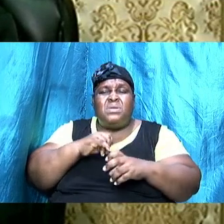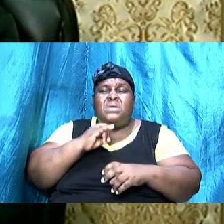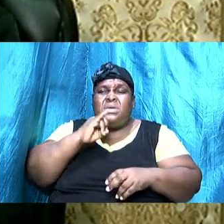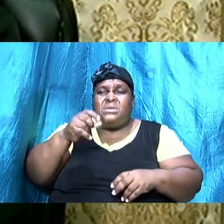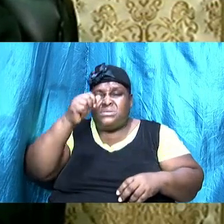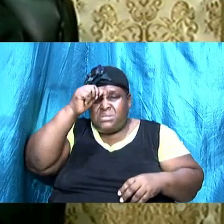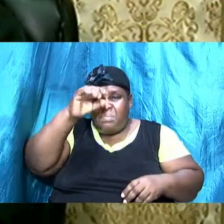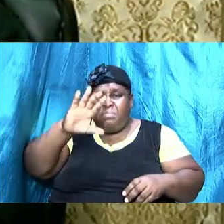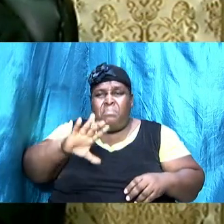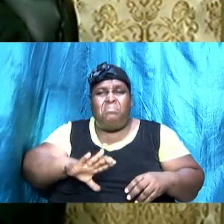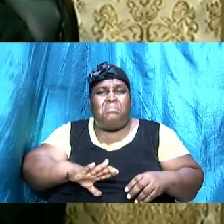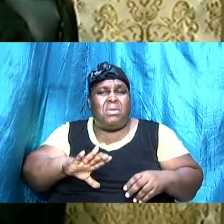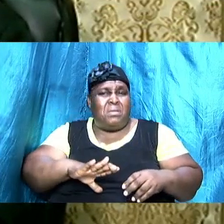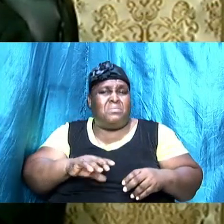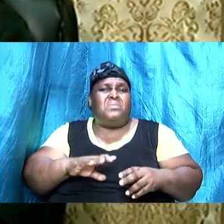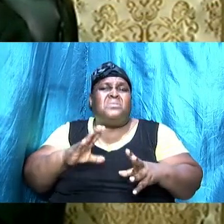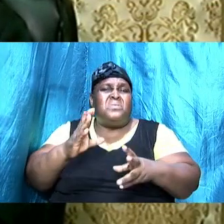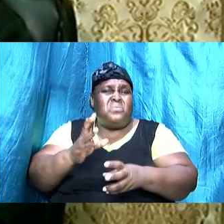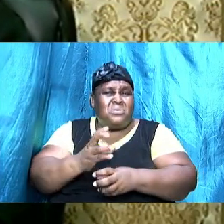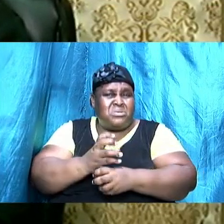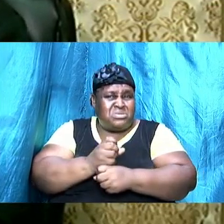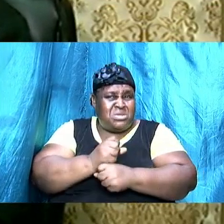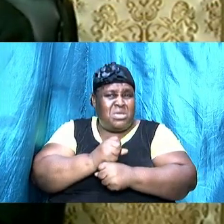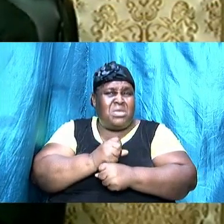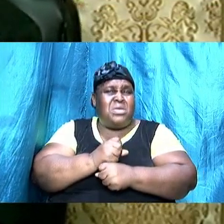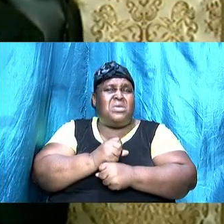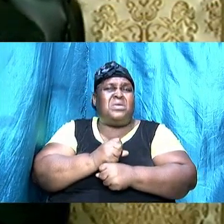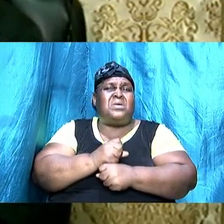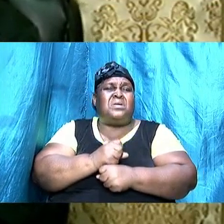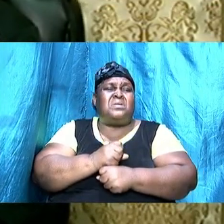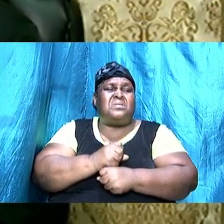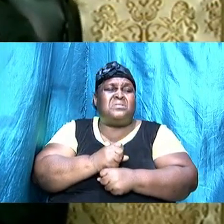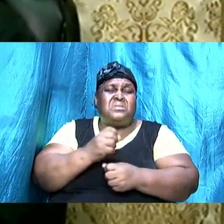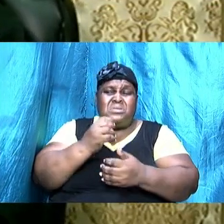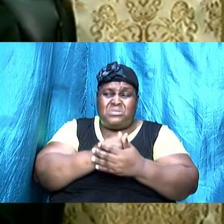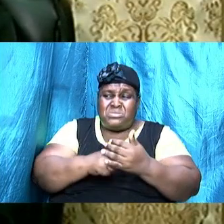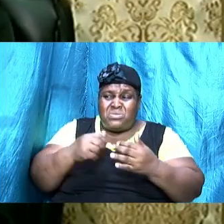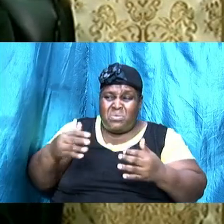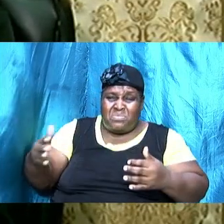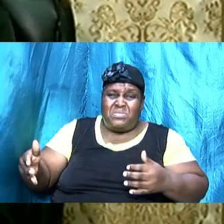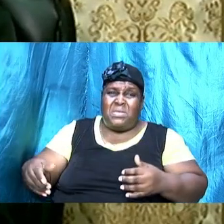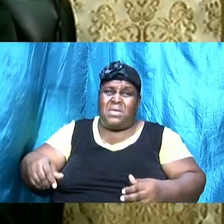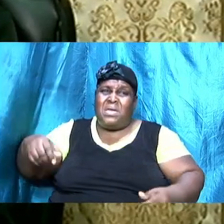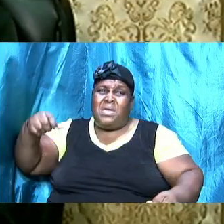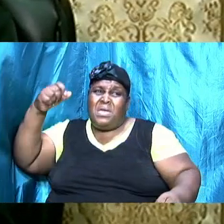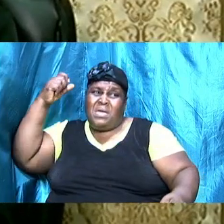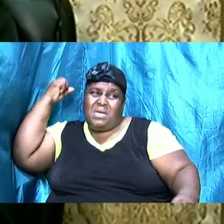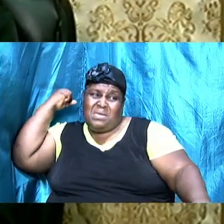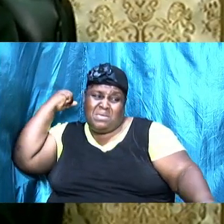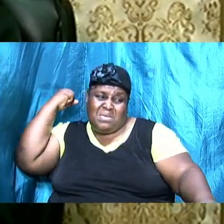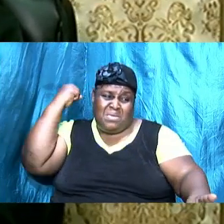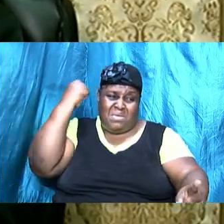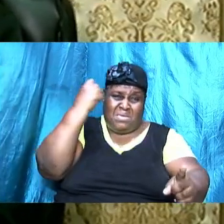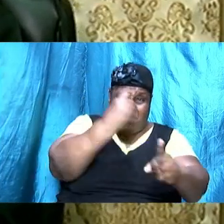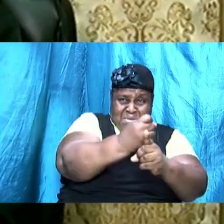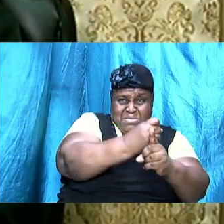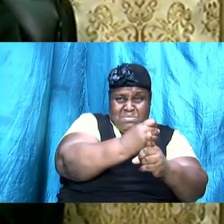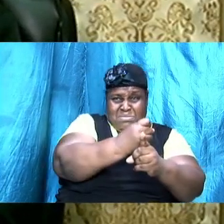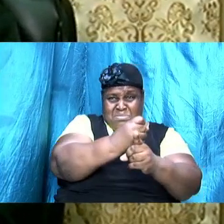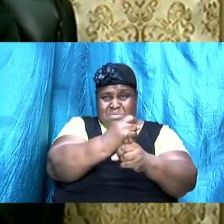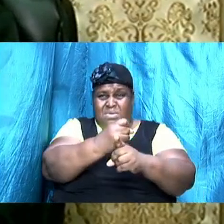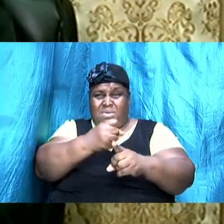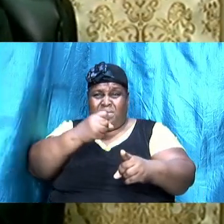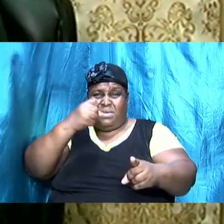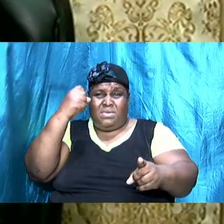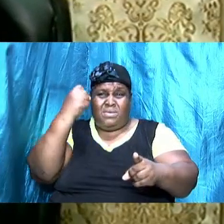ones physically, who would take an instrument and hit. I mean, we saw an image on